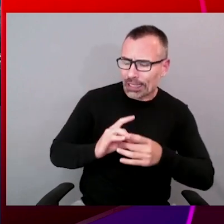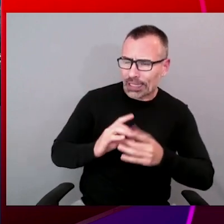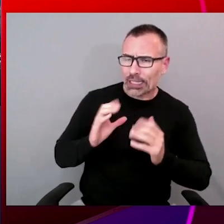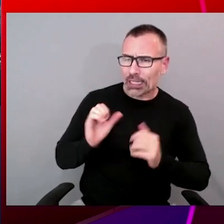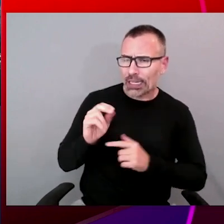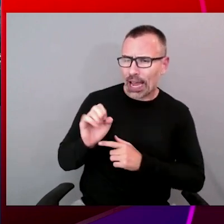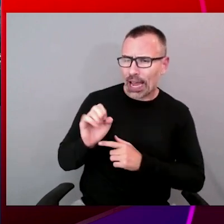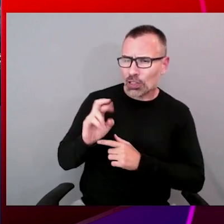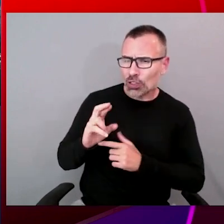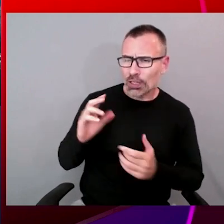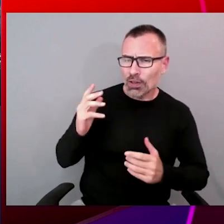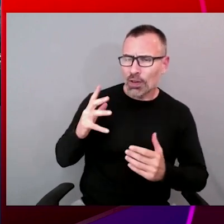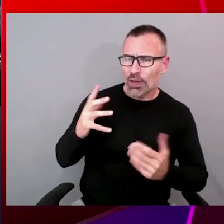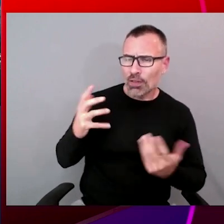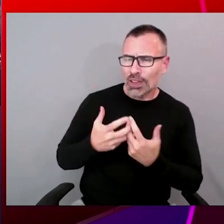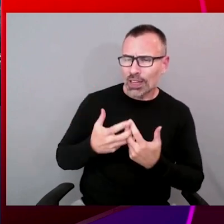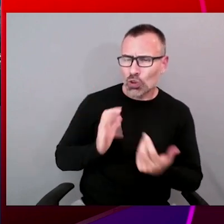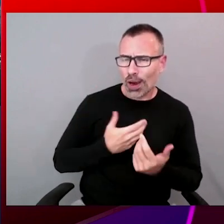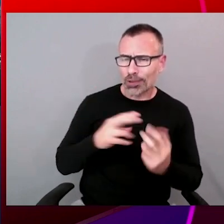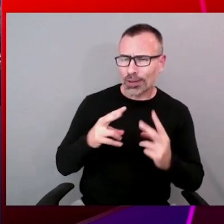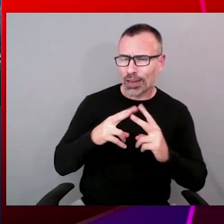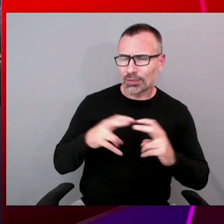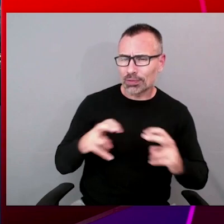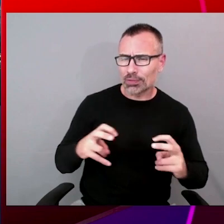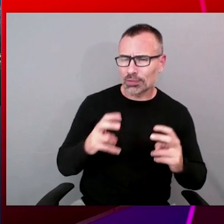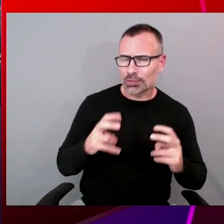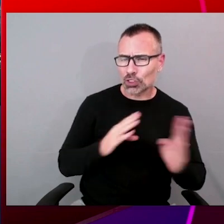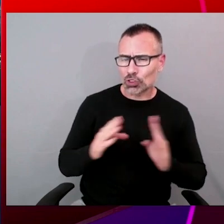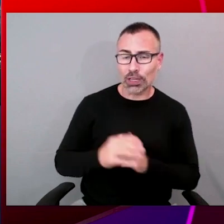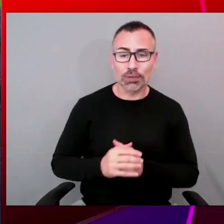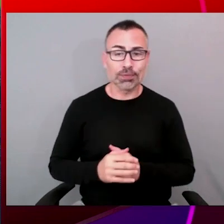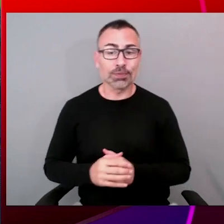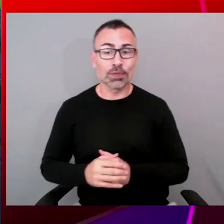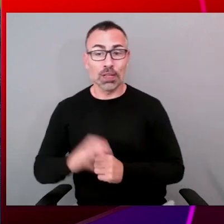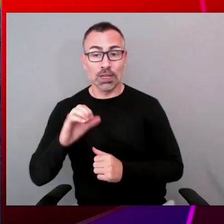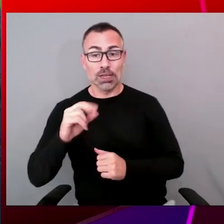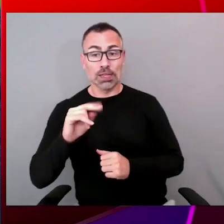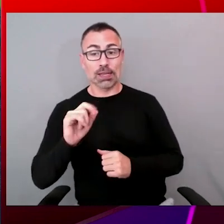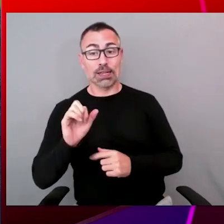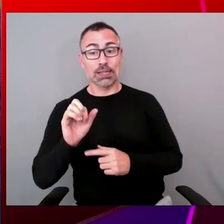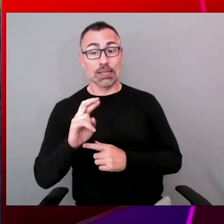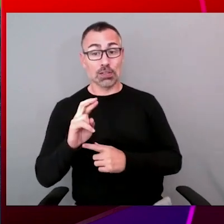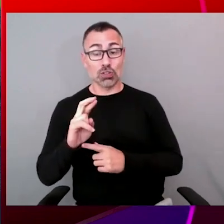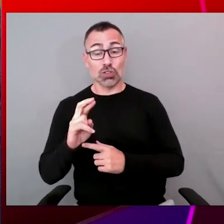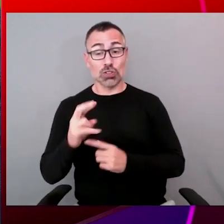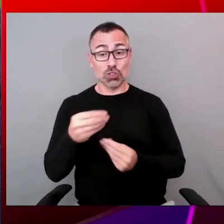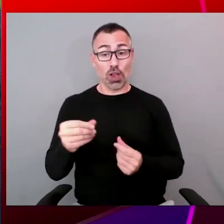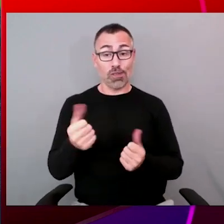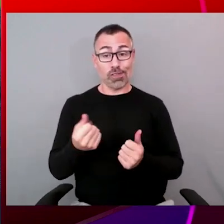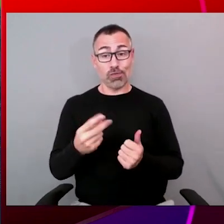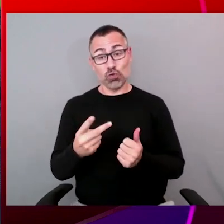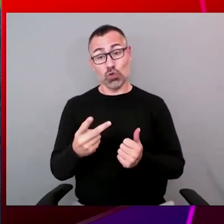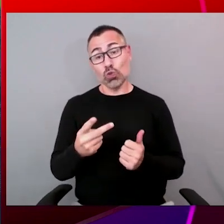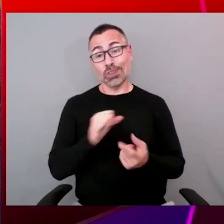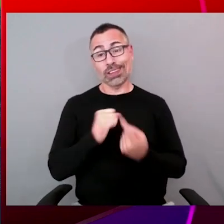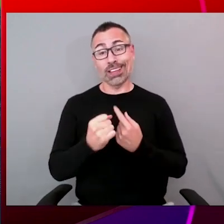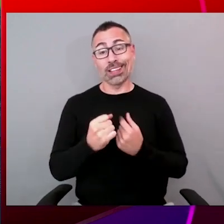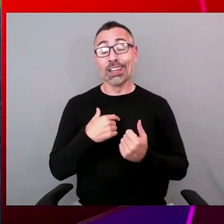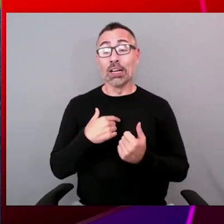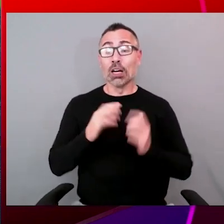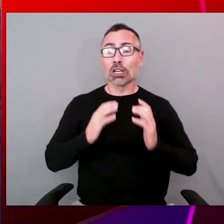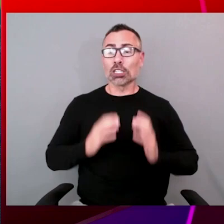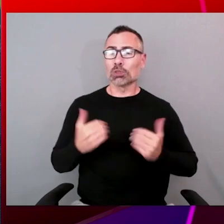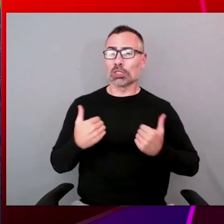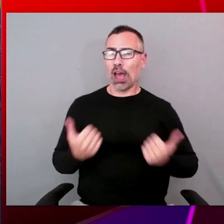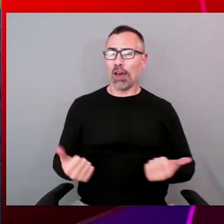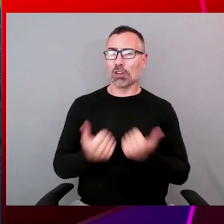So the connectors solve a couple of use cases. So customers come to us quite often with challenges such as,